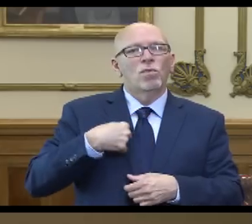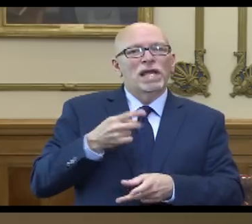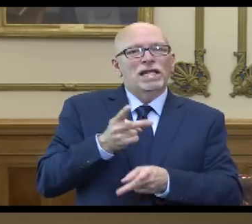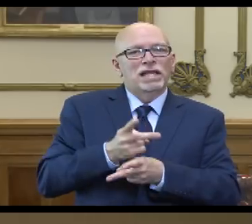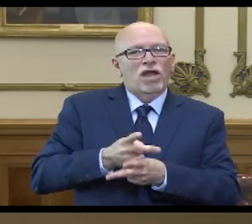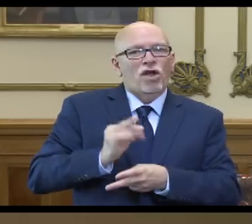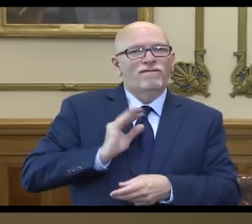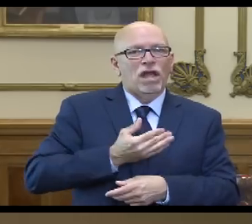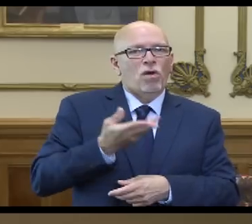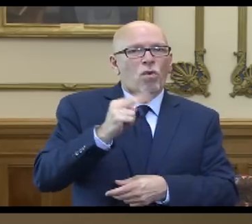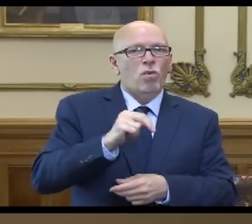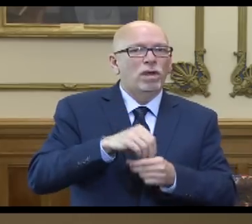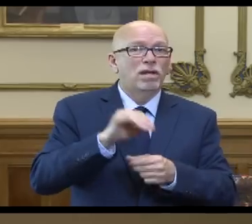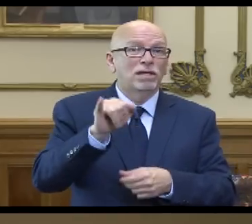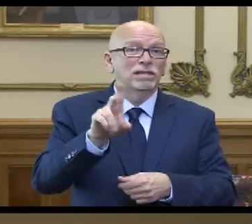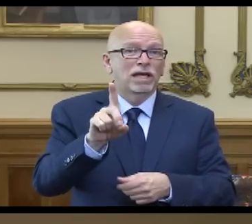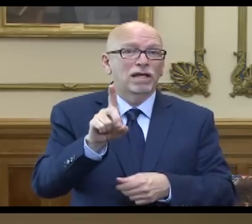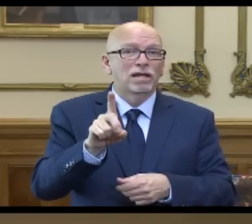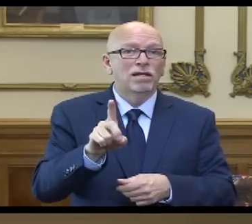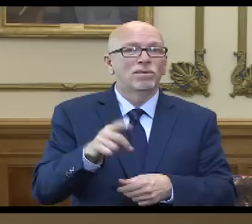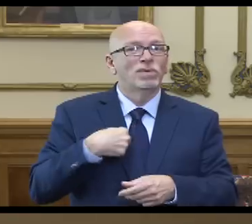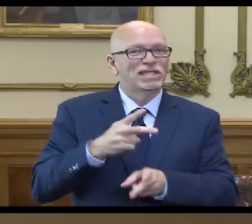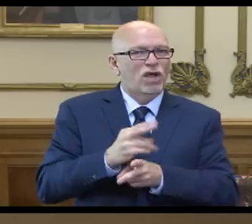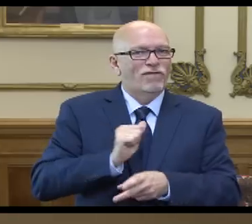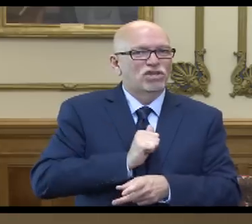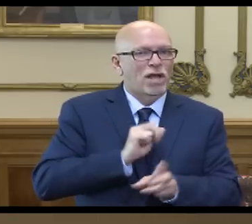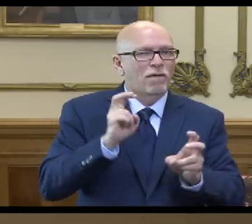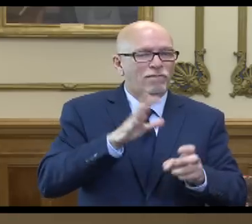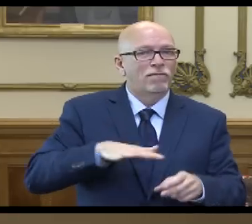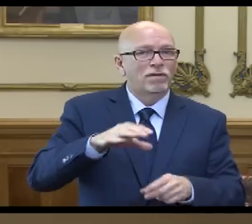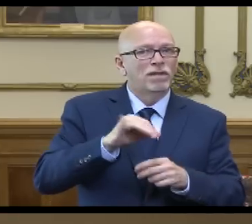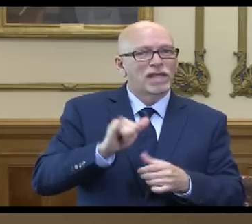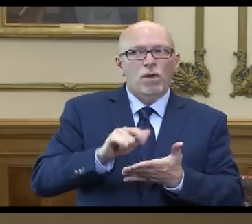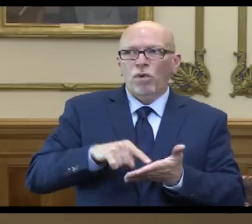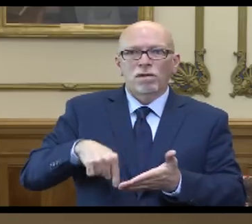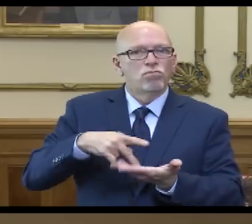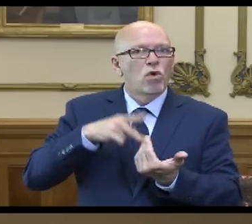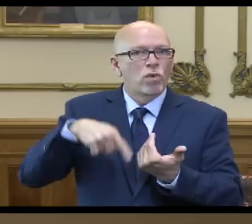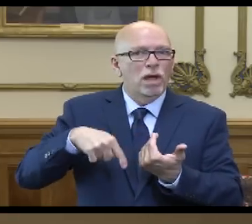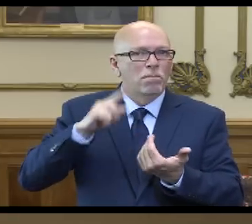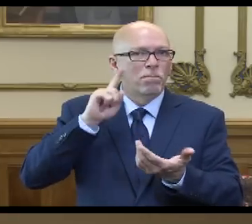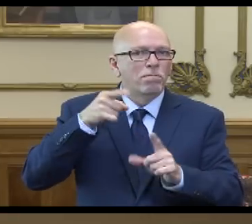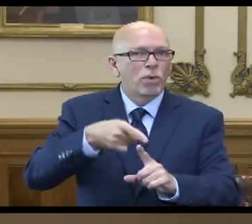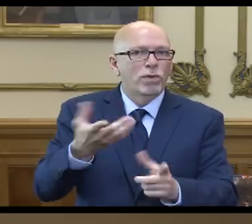our own in Indiana. And that's exactly what this program does so well.